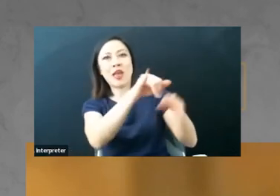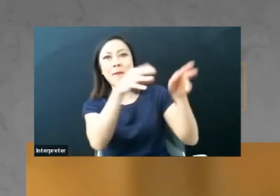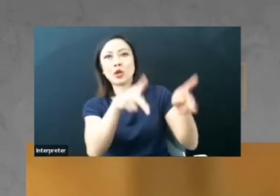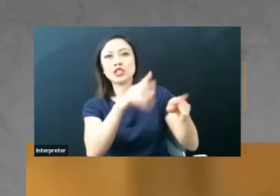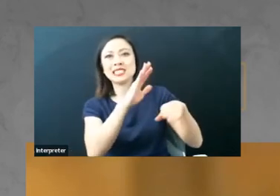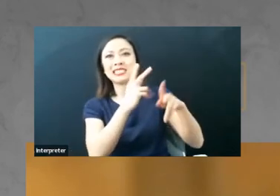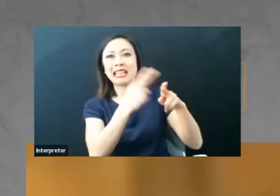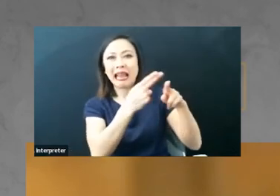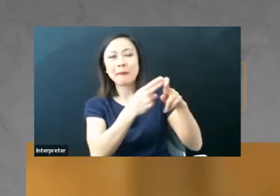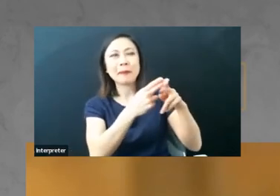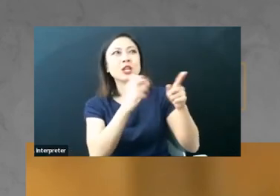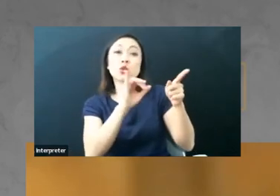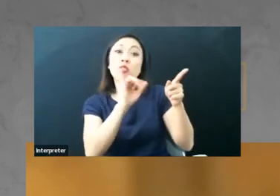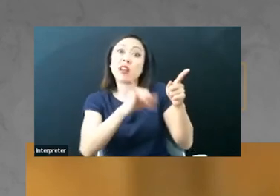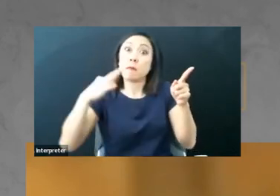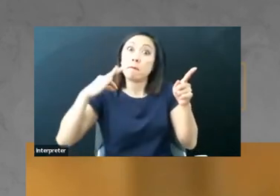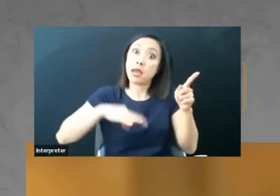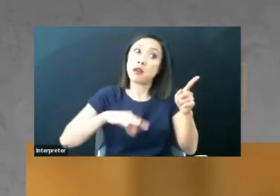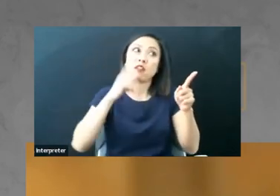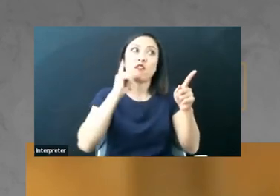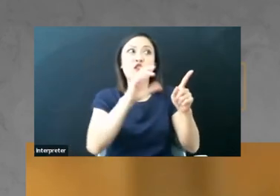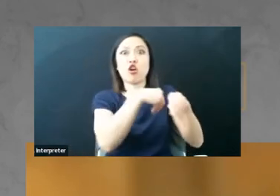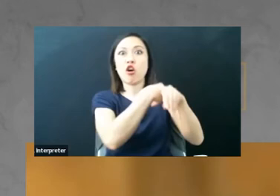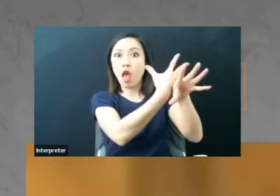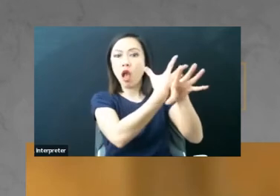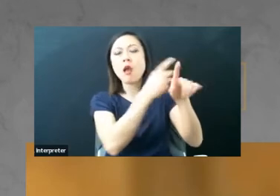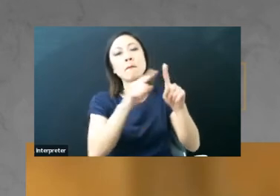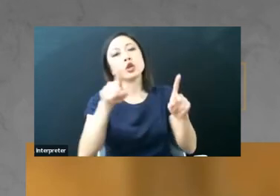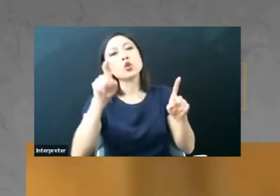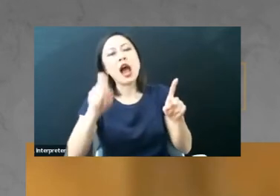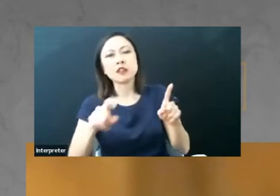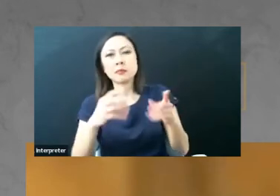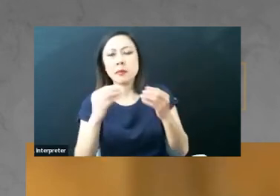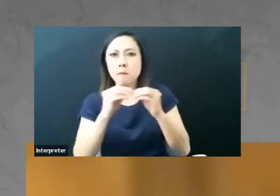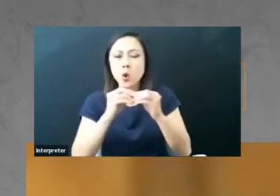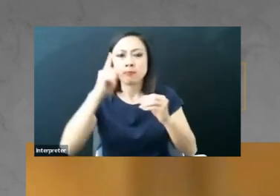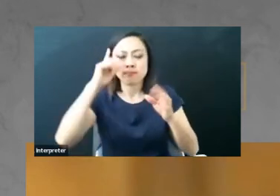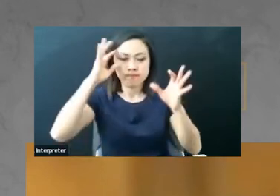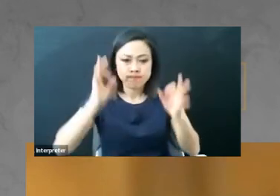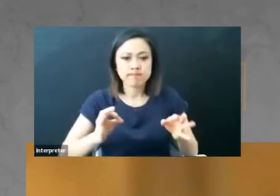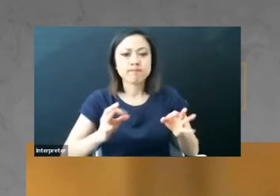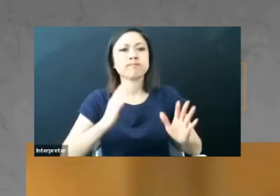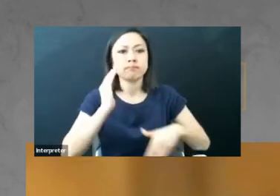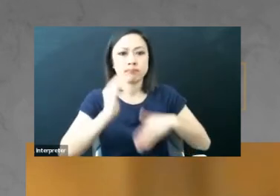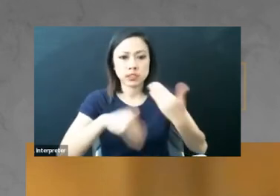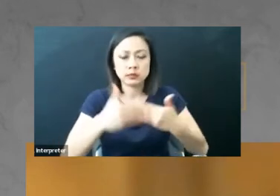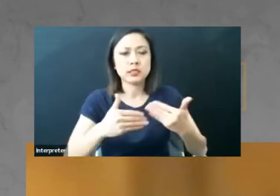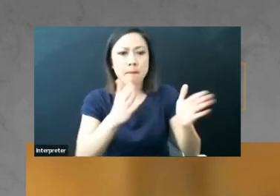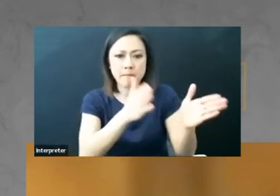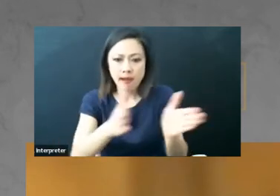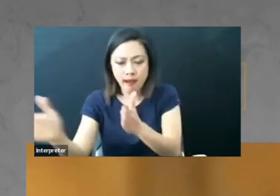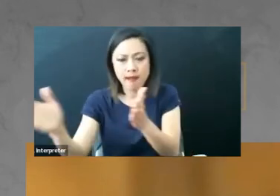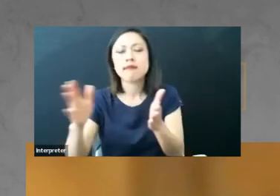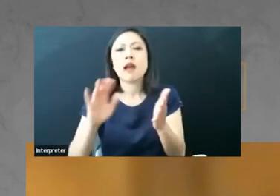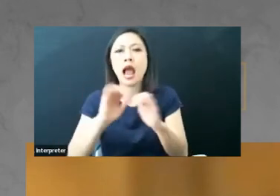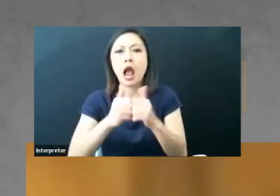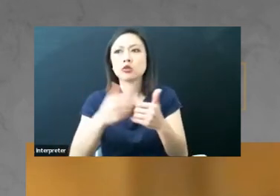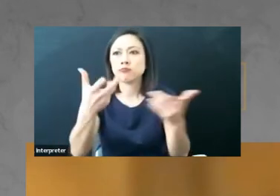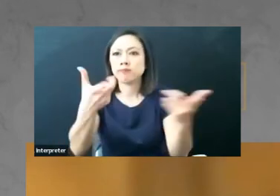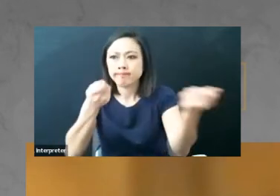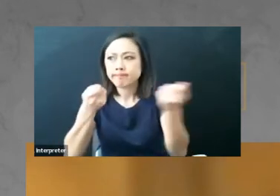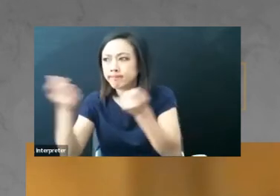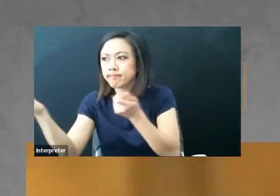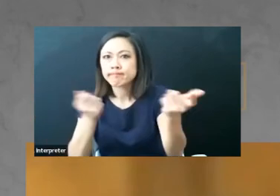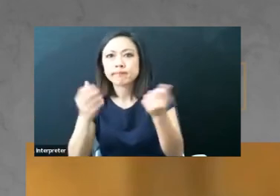to do things online, but you do have to be more deliberate about it. You need to make sure when you're bringing people together, you're doing it in a way that's worth